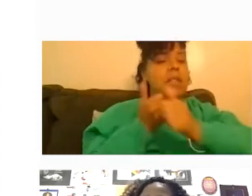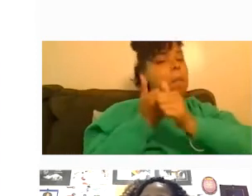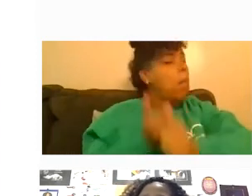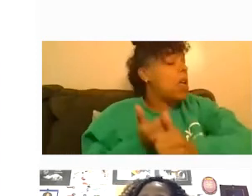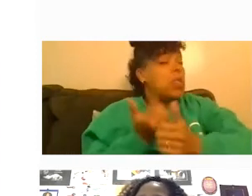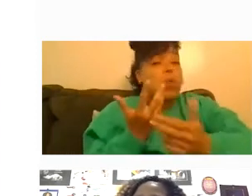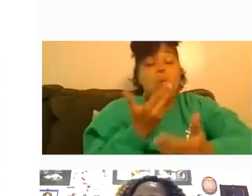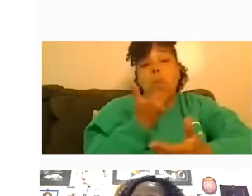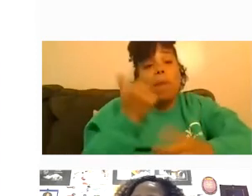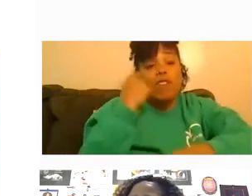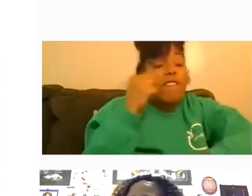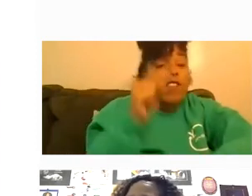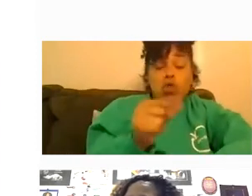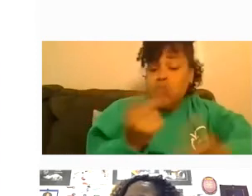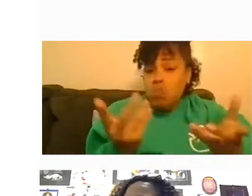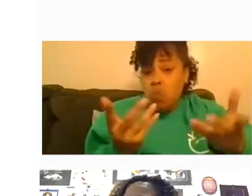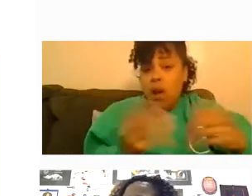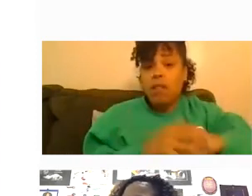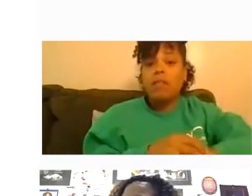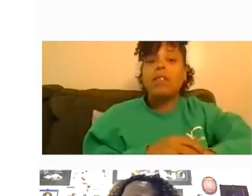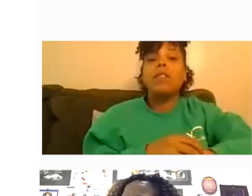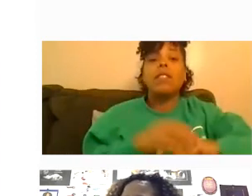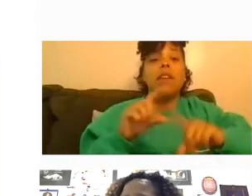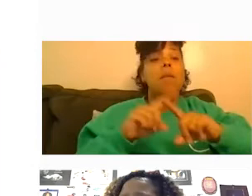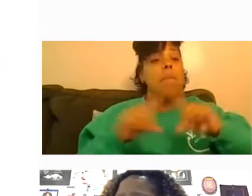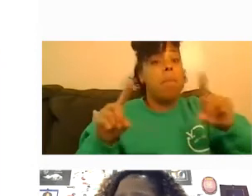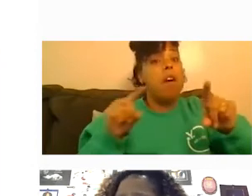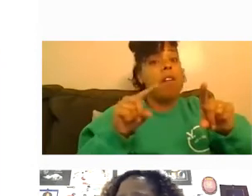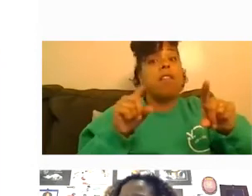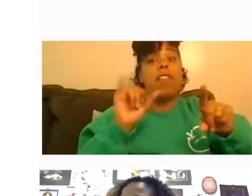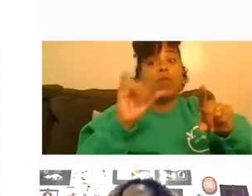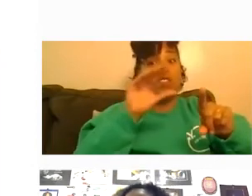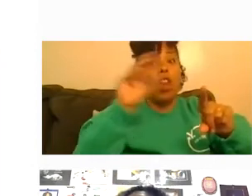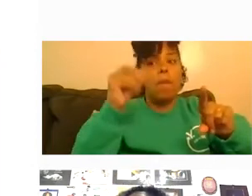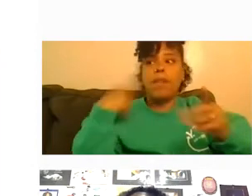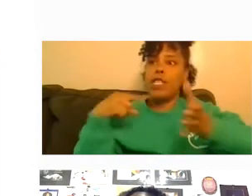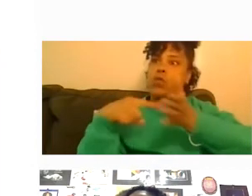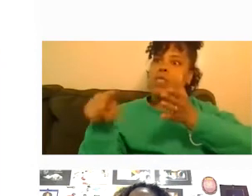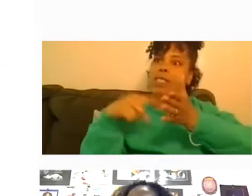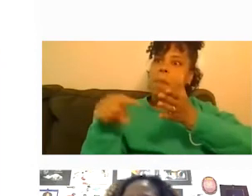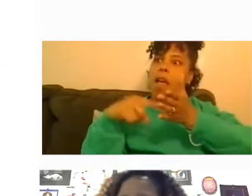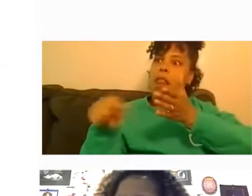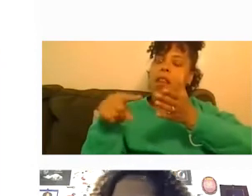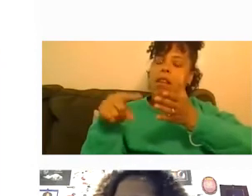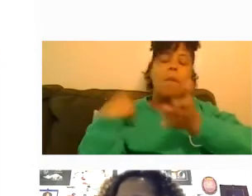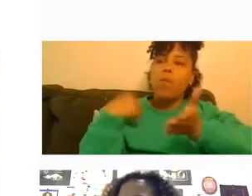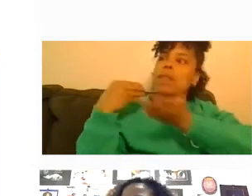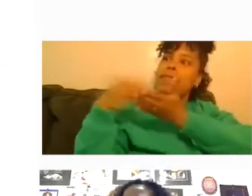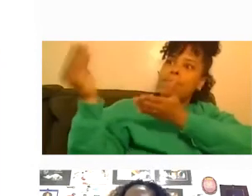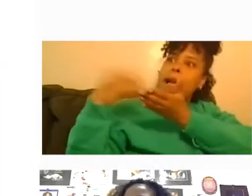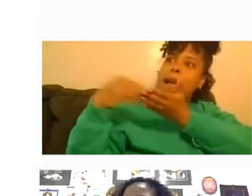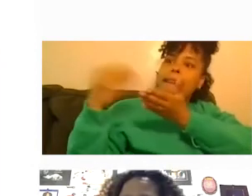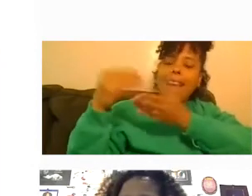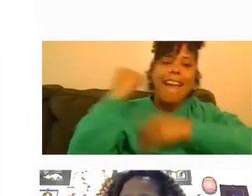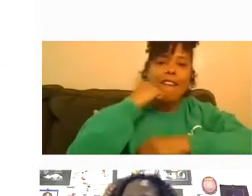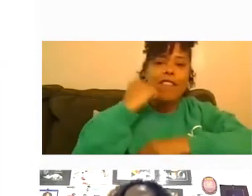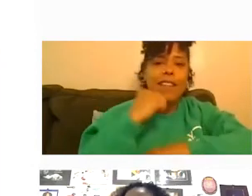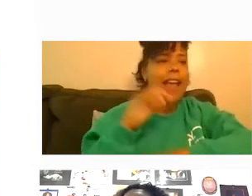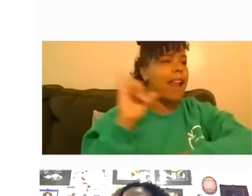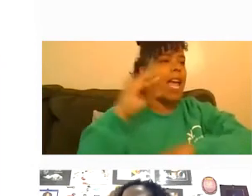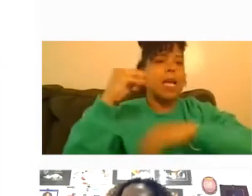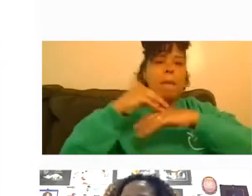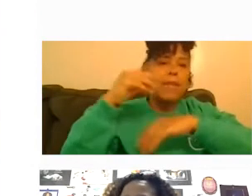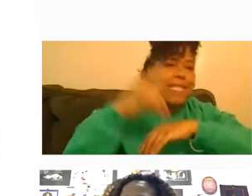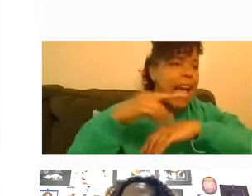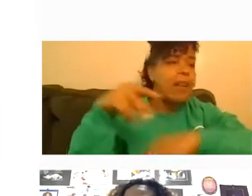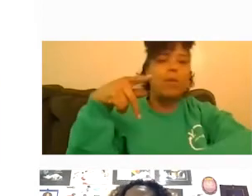you. But the top holding in a mutual fund is companies that we spend money on every day, including things like Pfizer and McDonald's